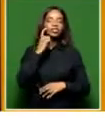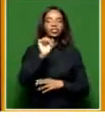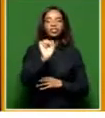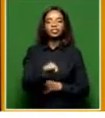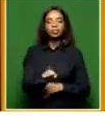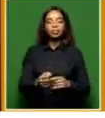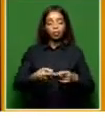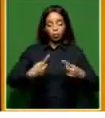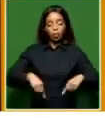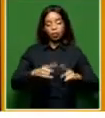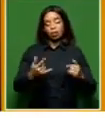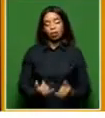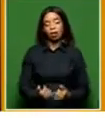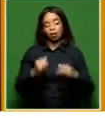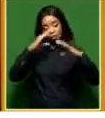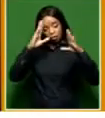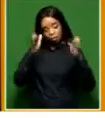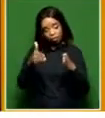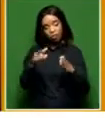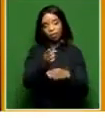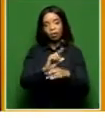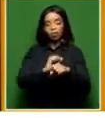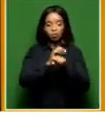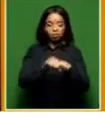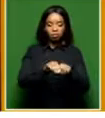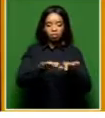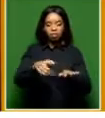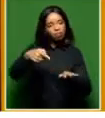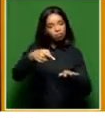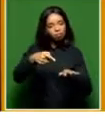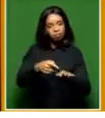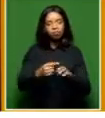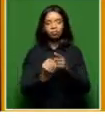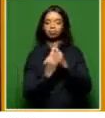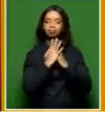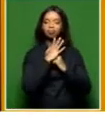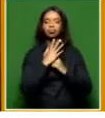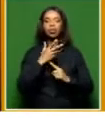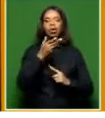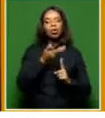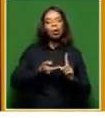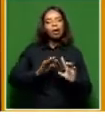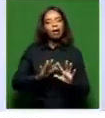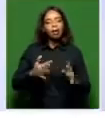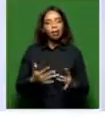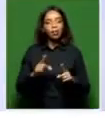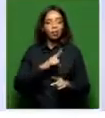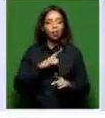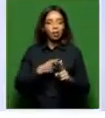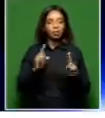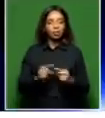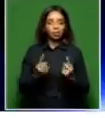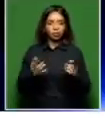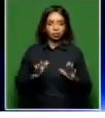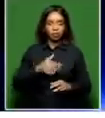we are facing the COVID-19 pandemic, C-zwe. How has this affected you as a musician and as a performer? Oh,